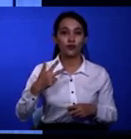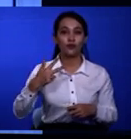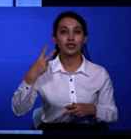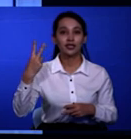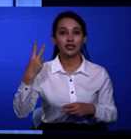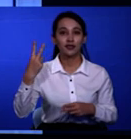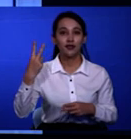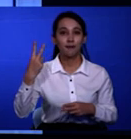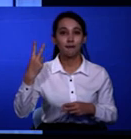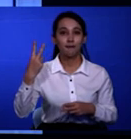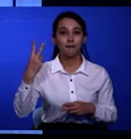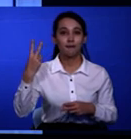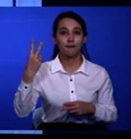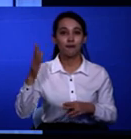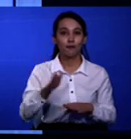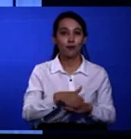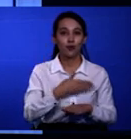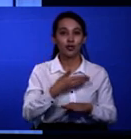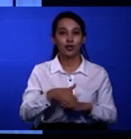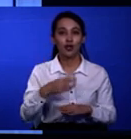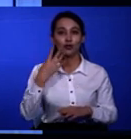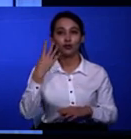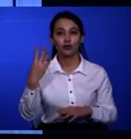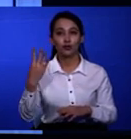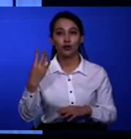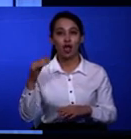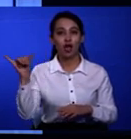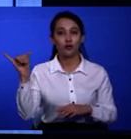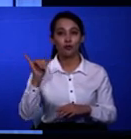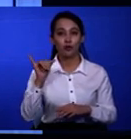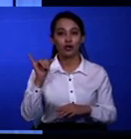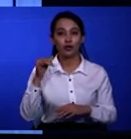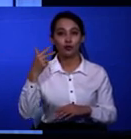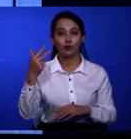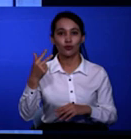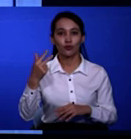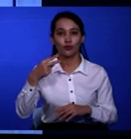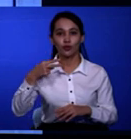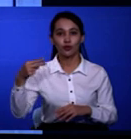32 ni 4 ga bo'lib 3 ga ko'paytiramiz.